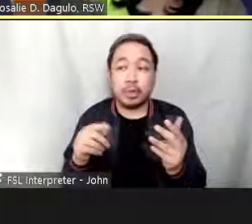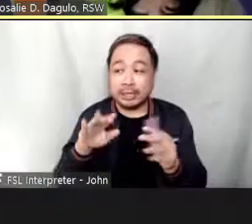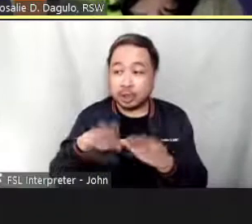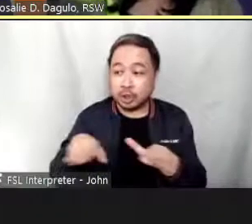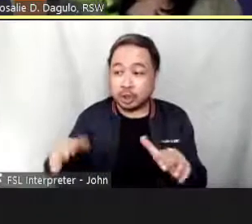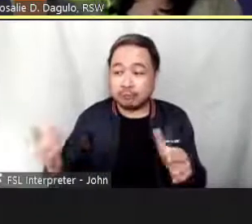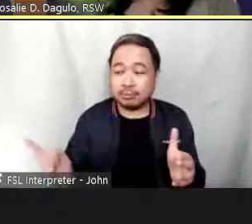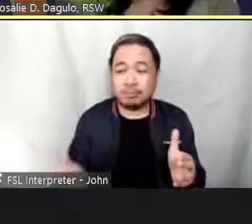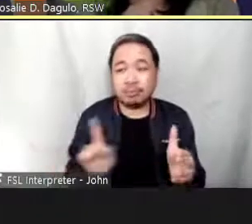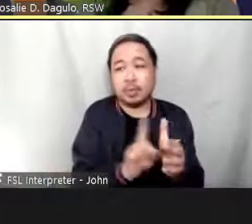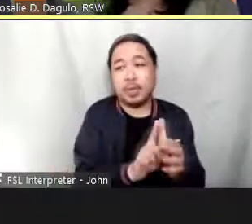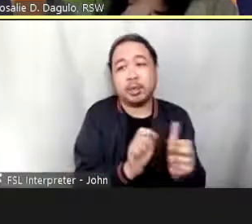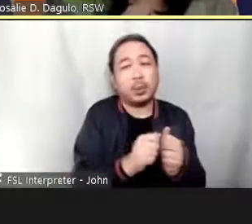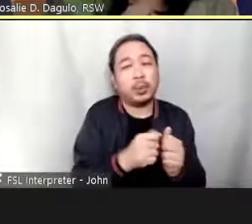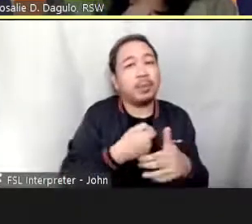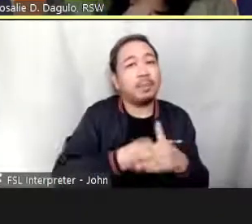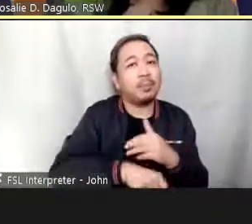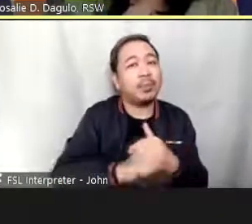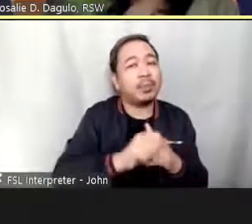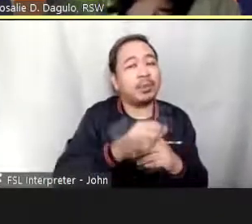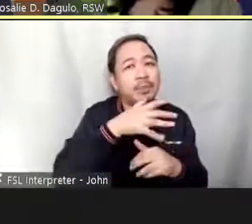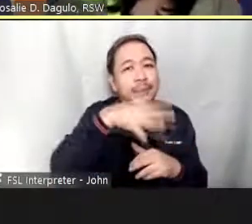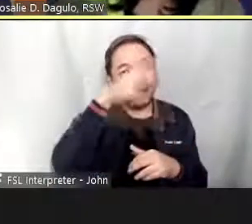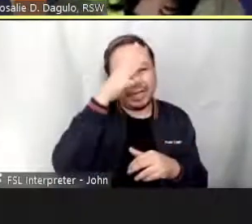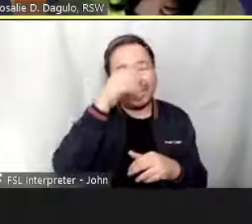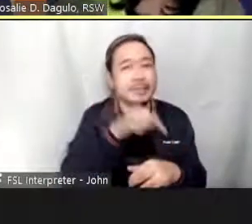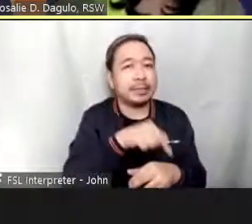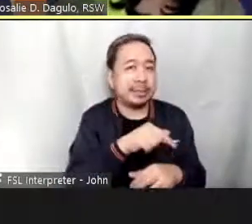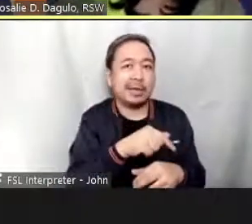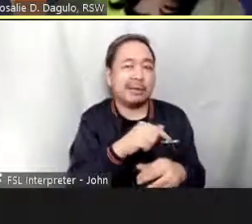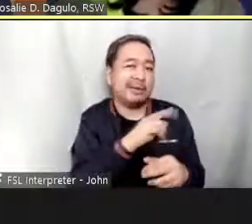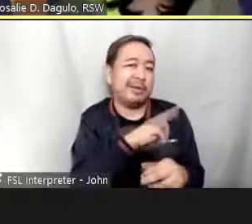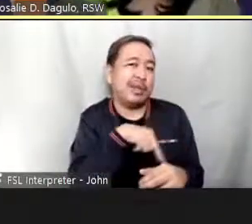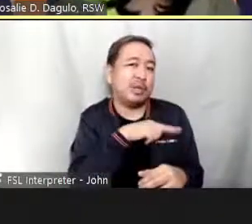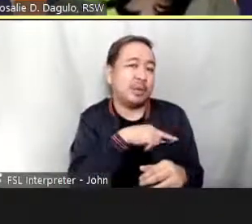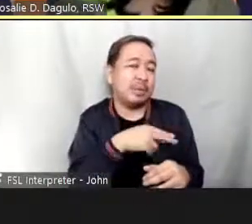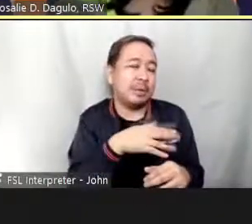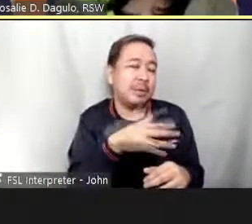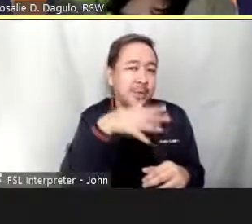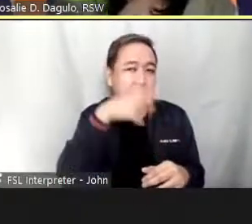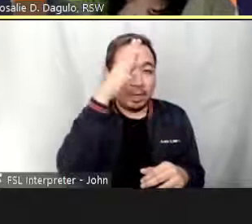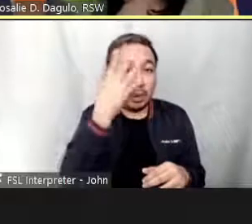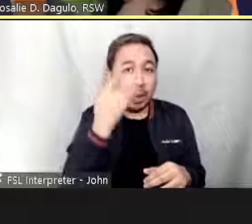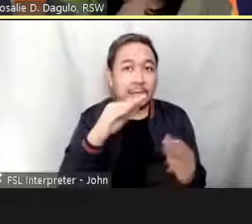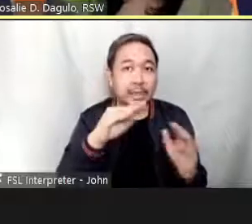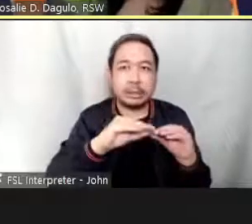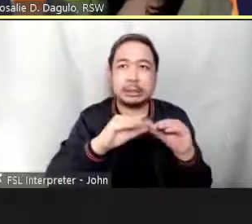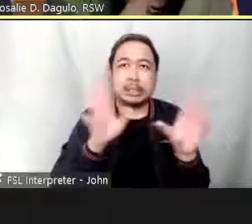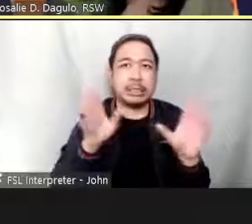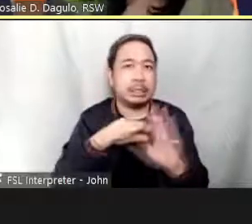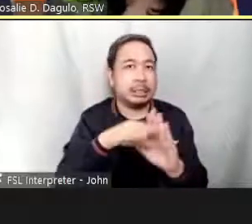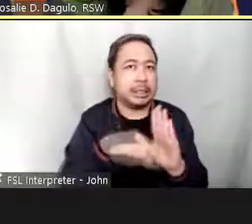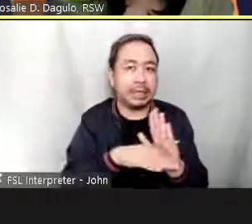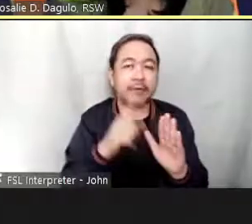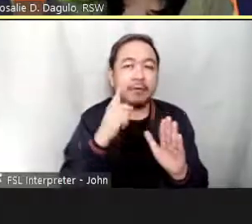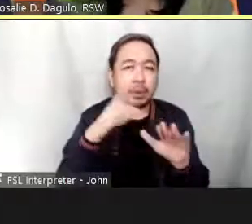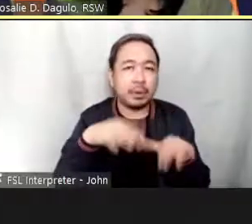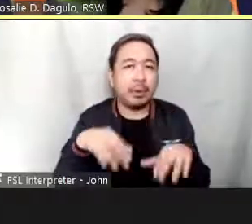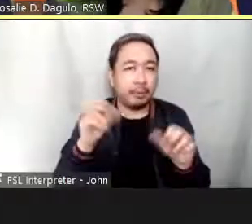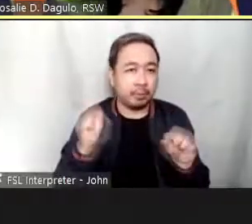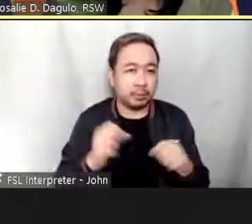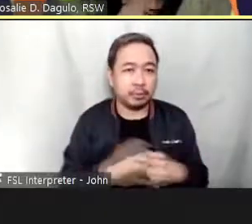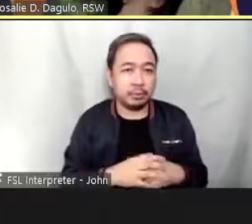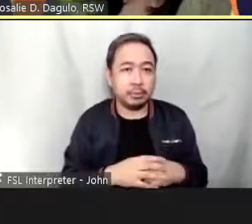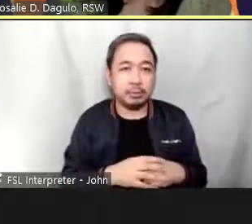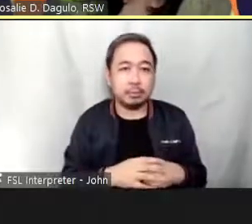This is because the current guidelines are more pronounced in terms of adoption. Indicate a direct